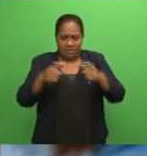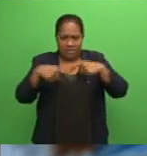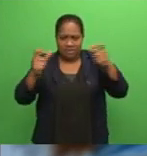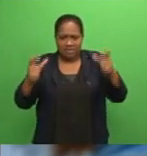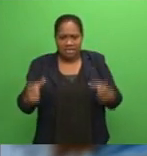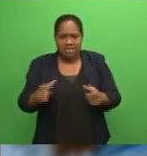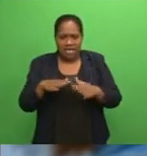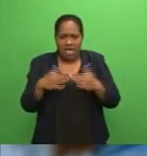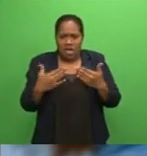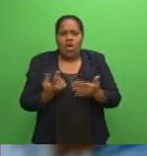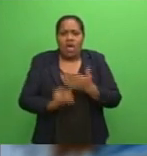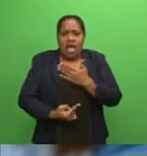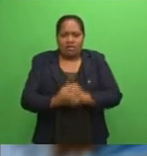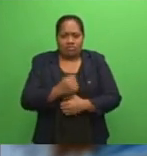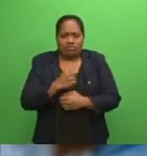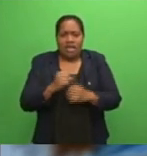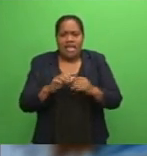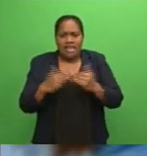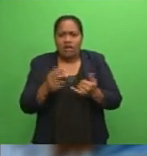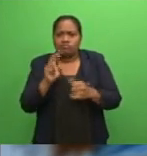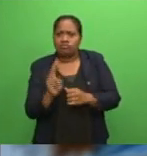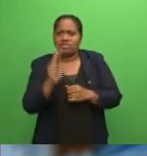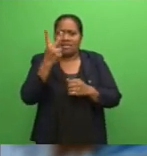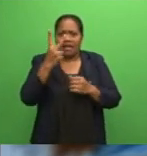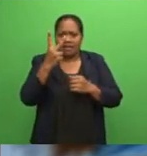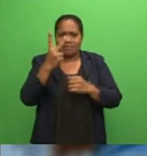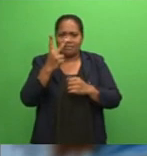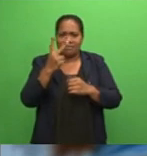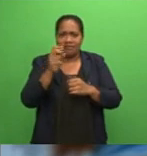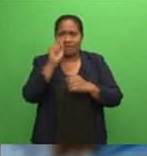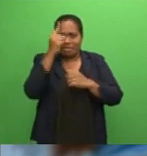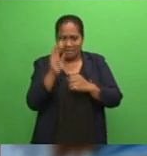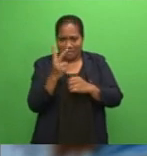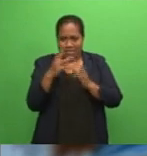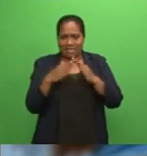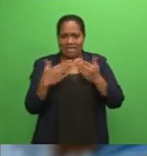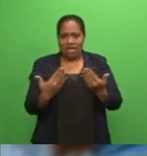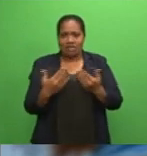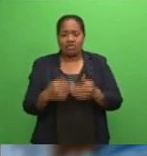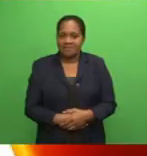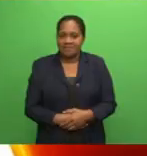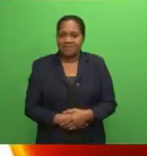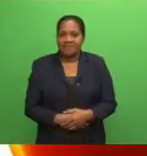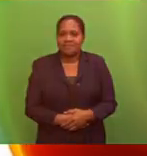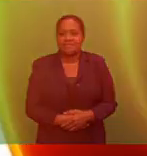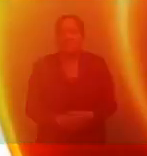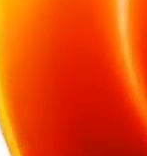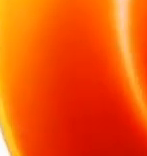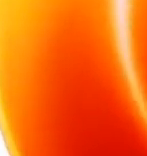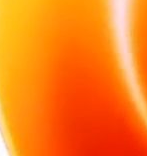to second place, moving 9 points clear of Chelsea, while Newcastle dropped to 13th.